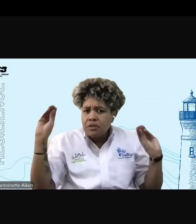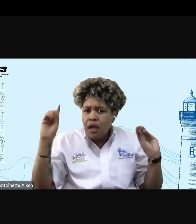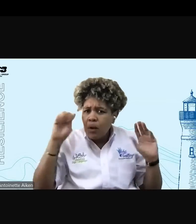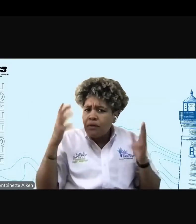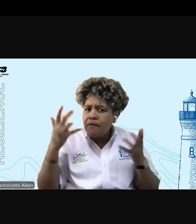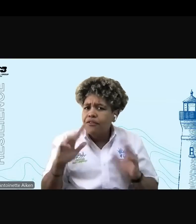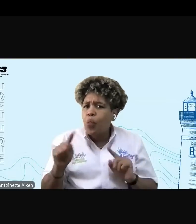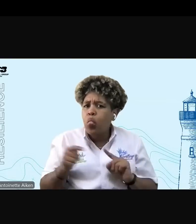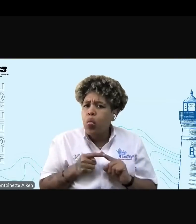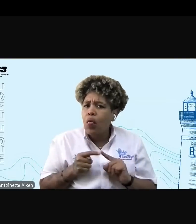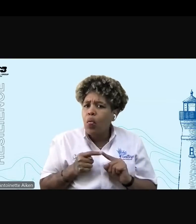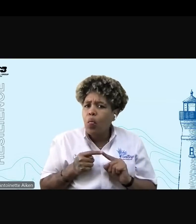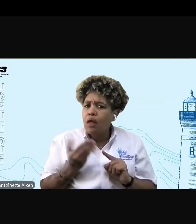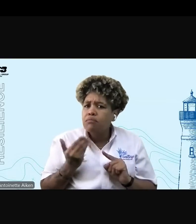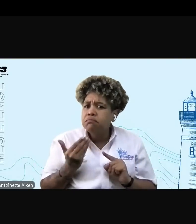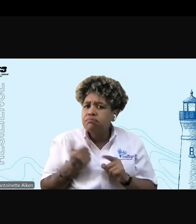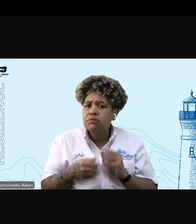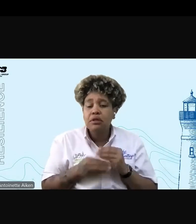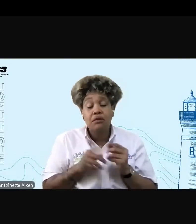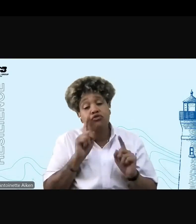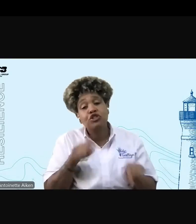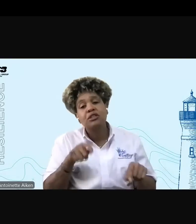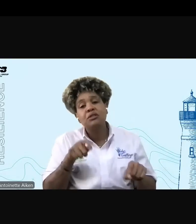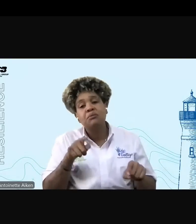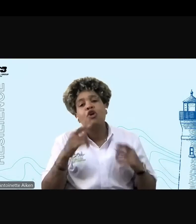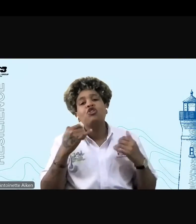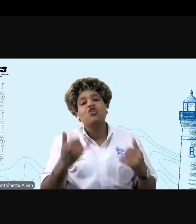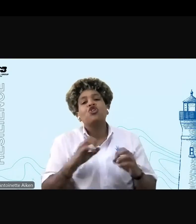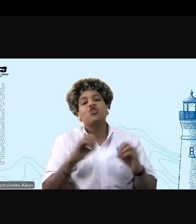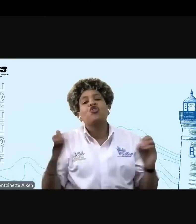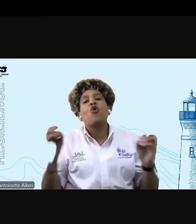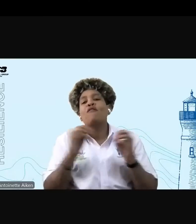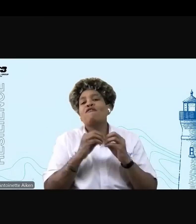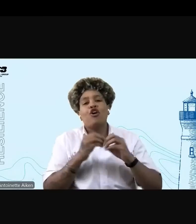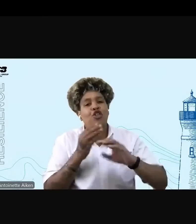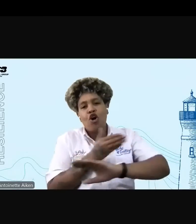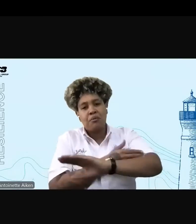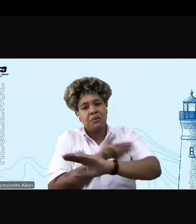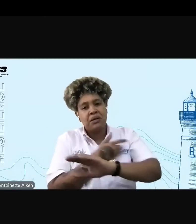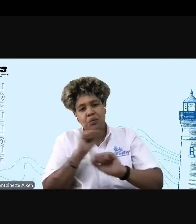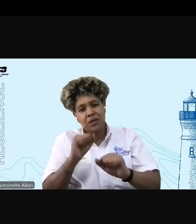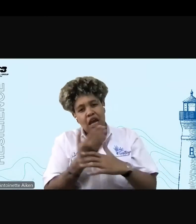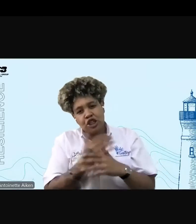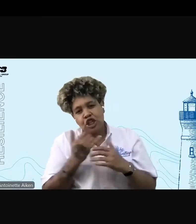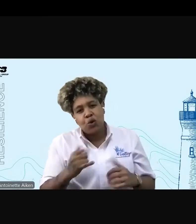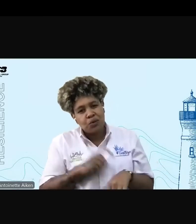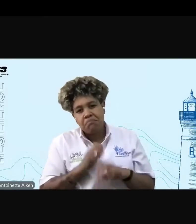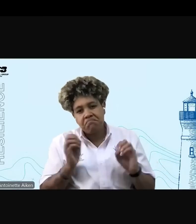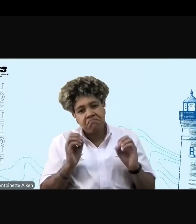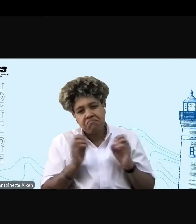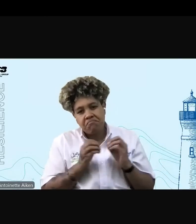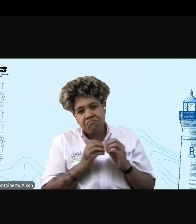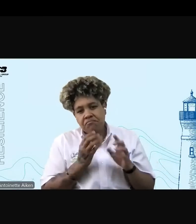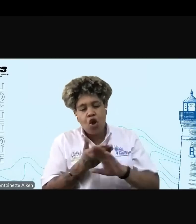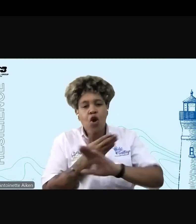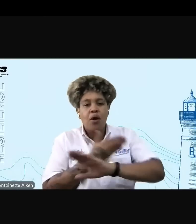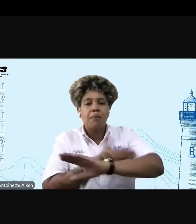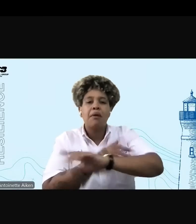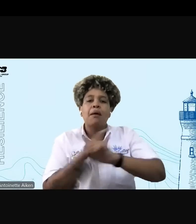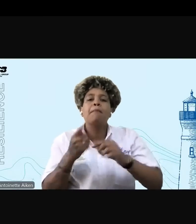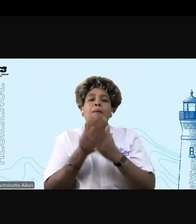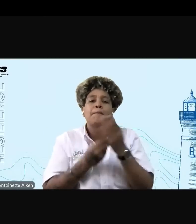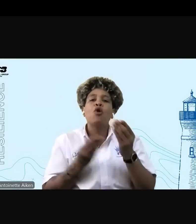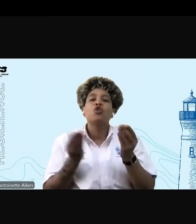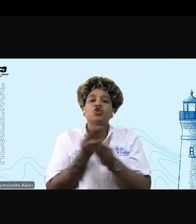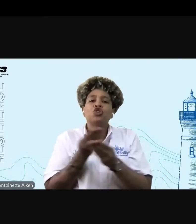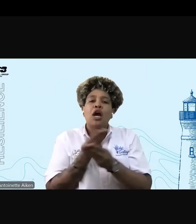completed? And the response to that is that there is no further update that we can share at this time, but these are both